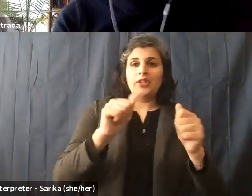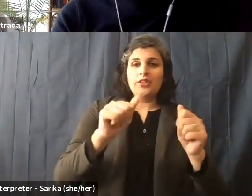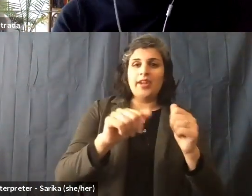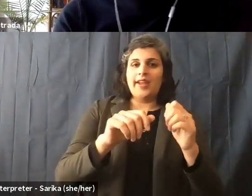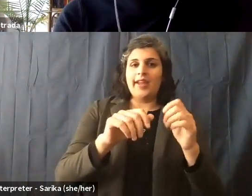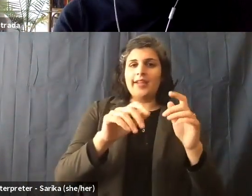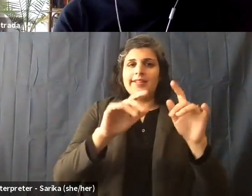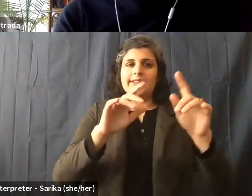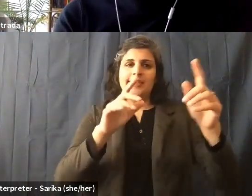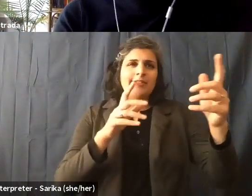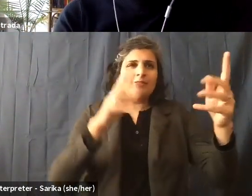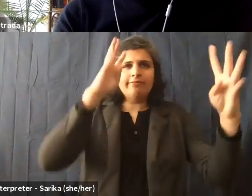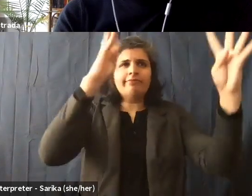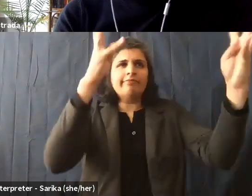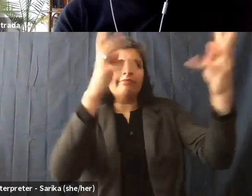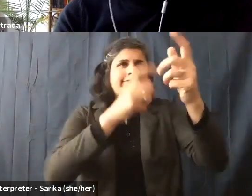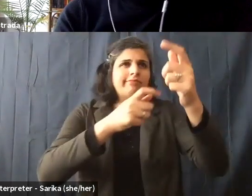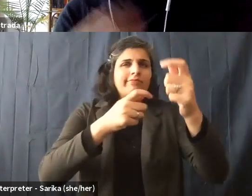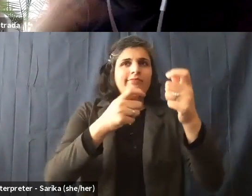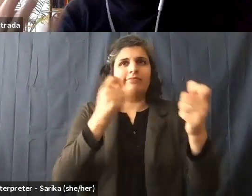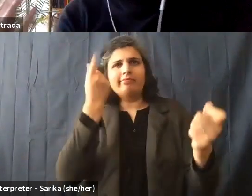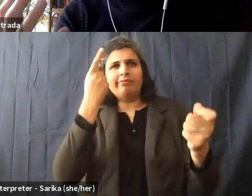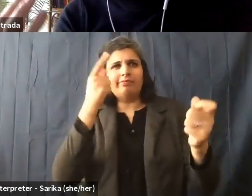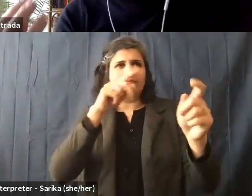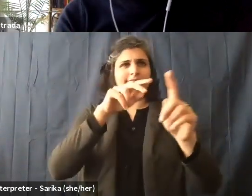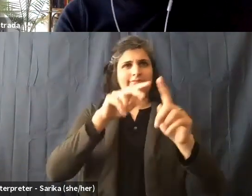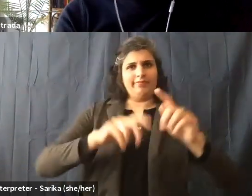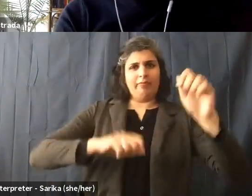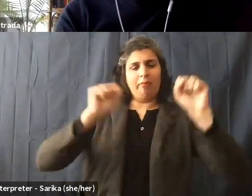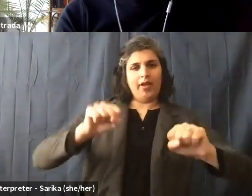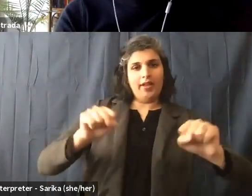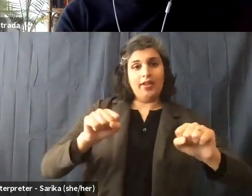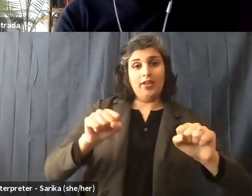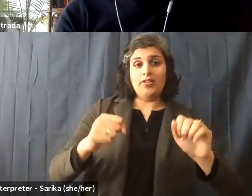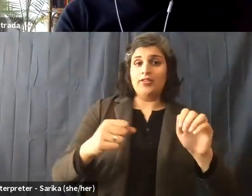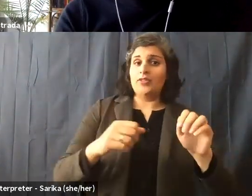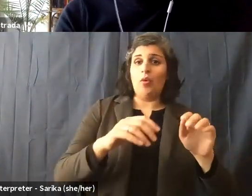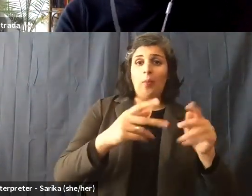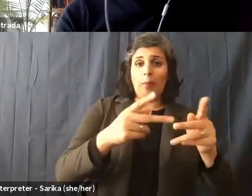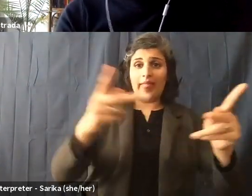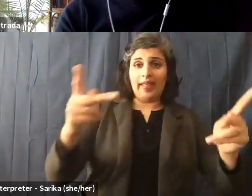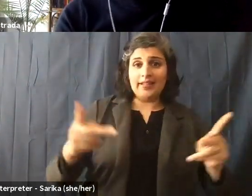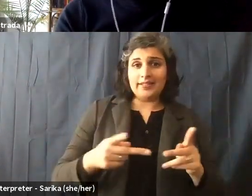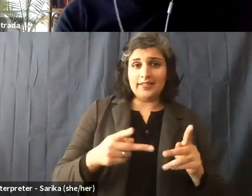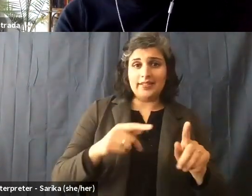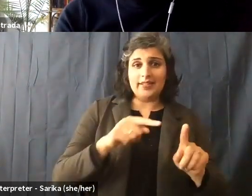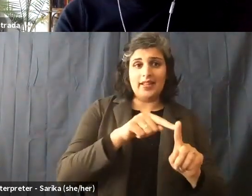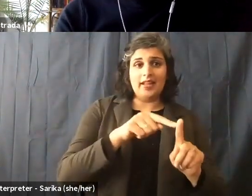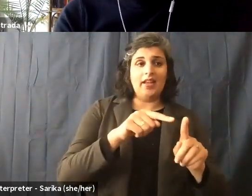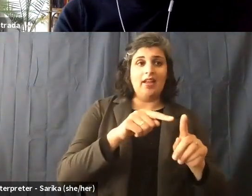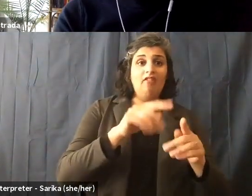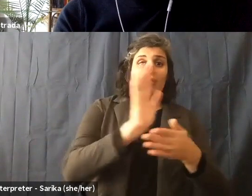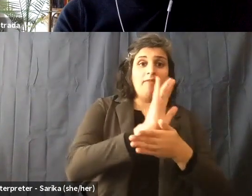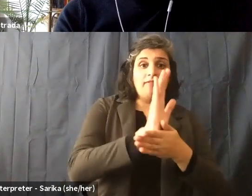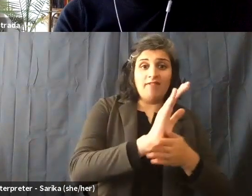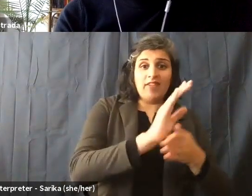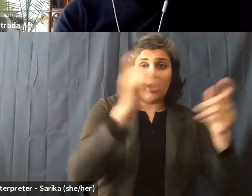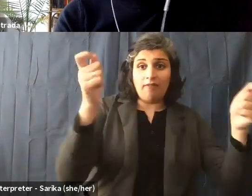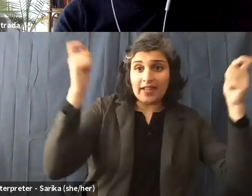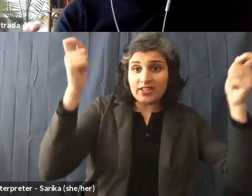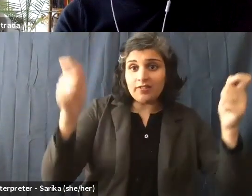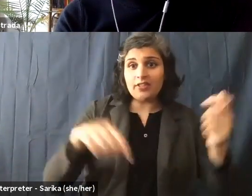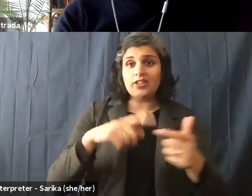shape and possibilities. So the sites of exhibition have spanned film festivals to